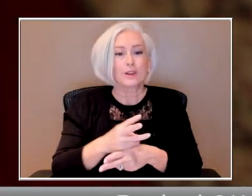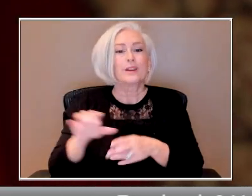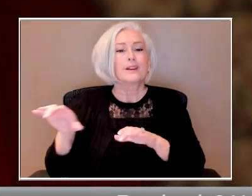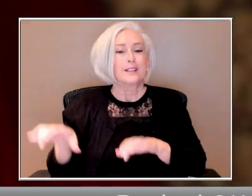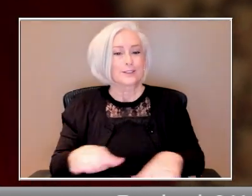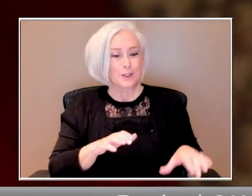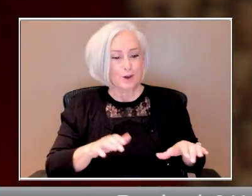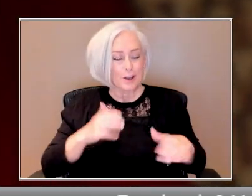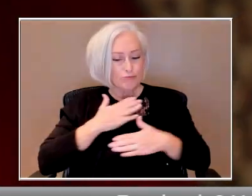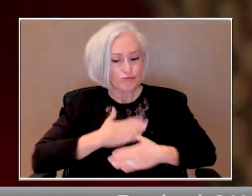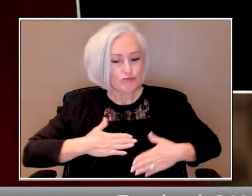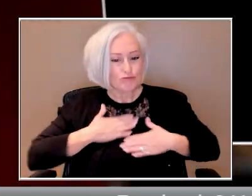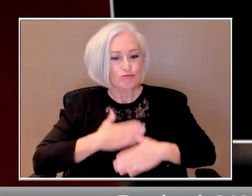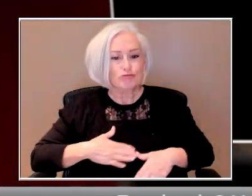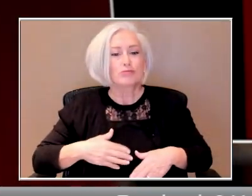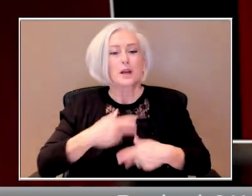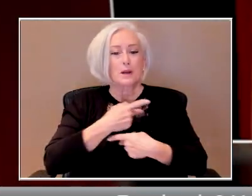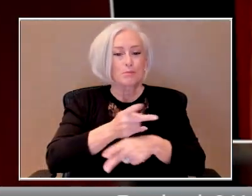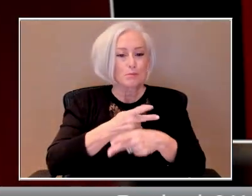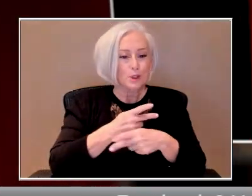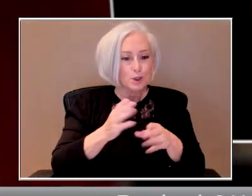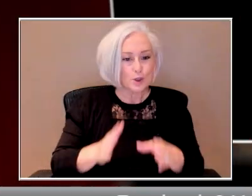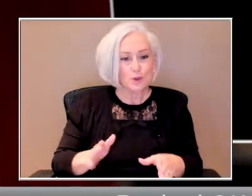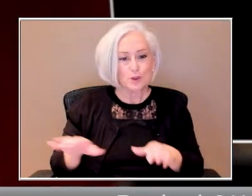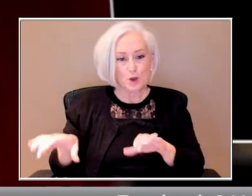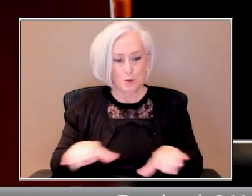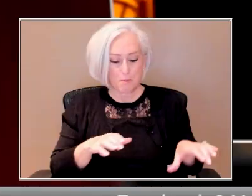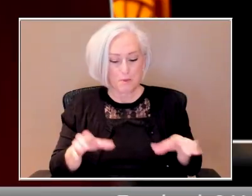songwriter, producer, and performer.